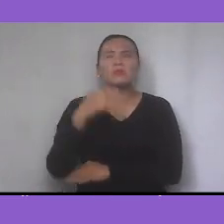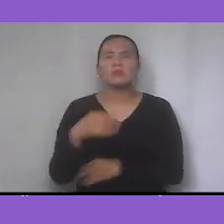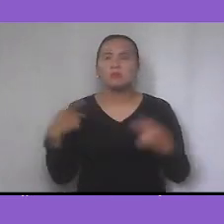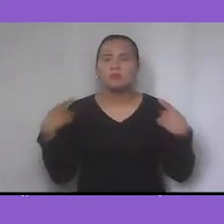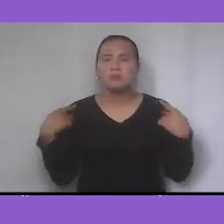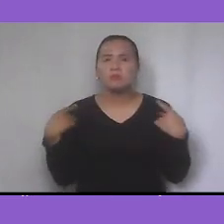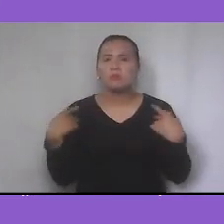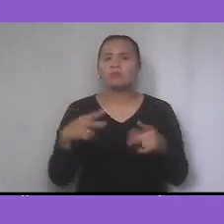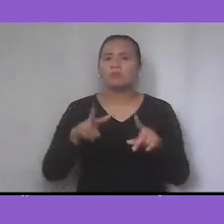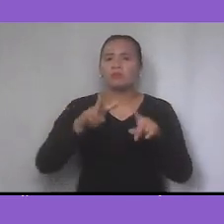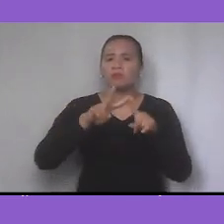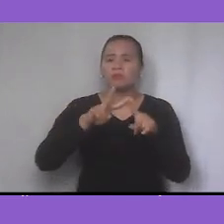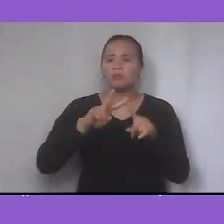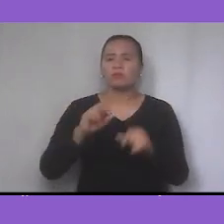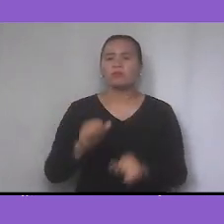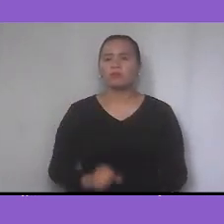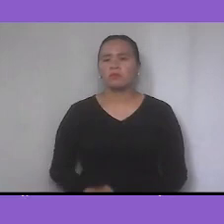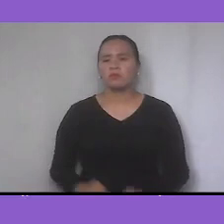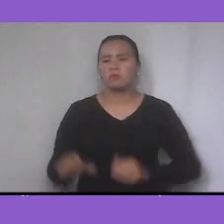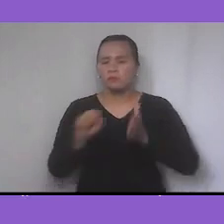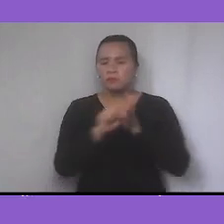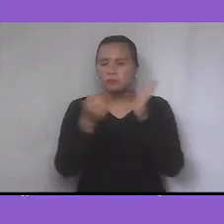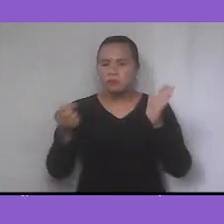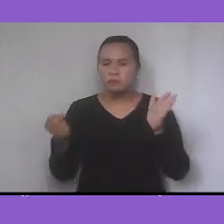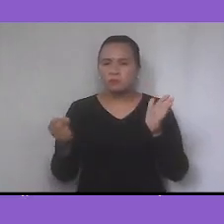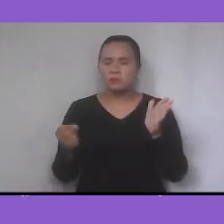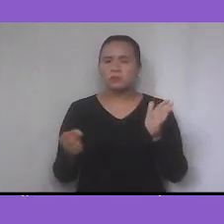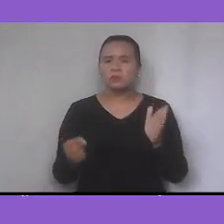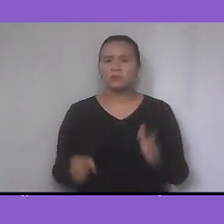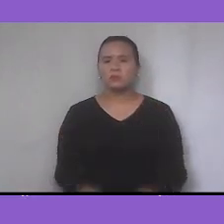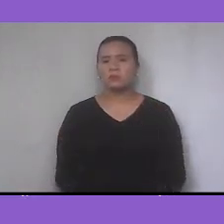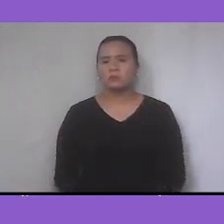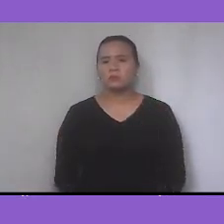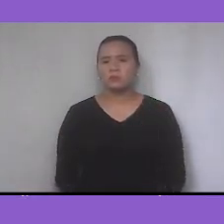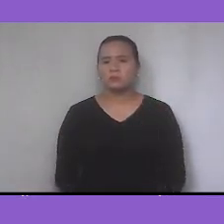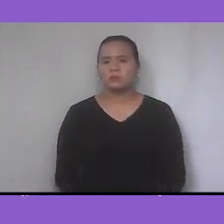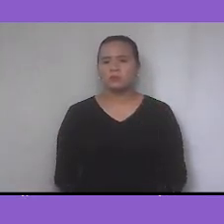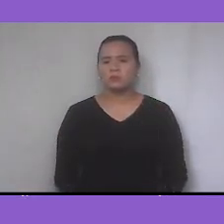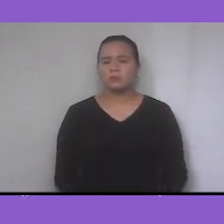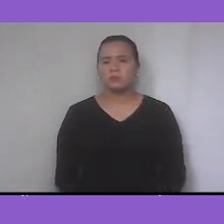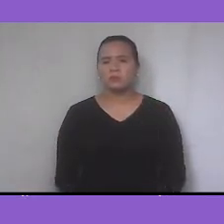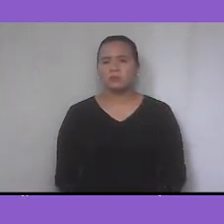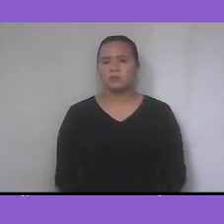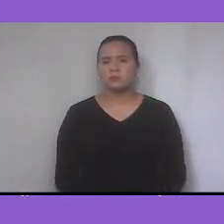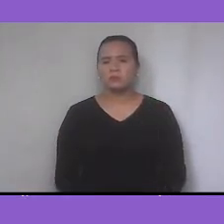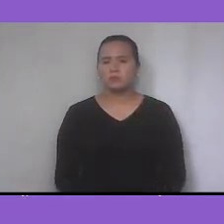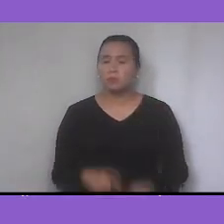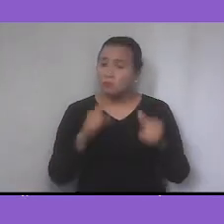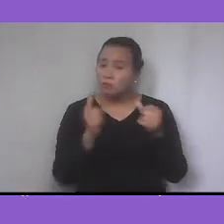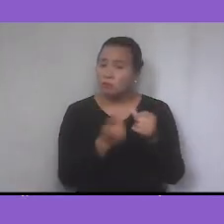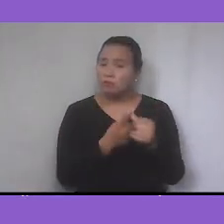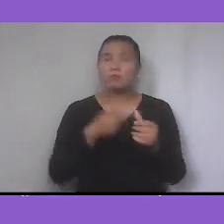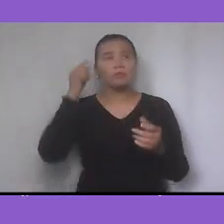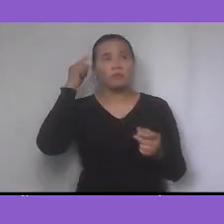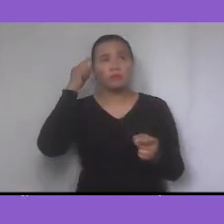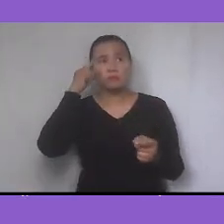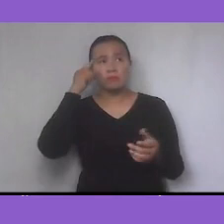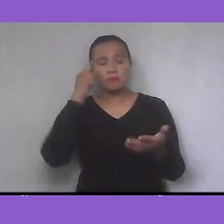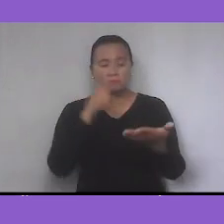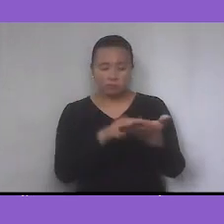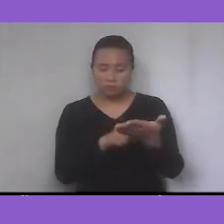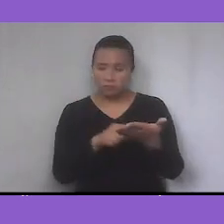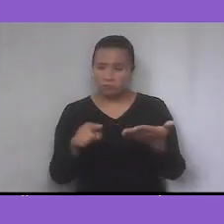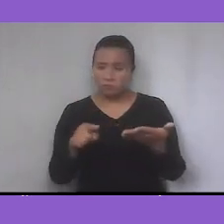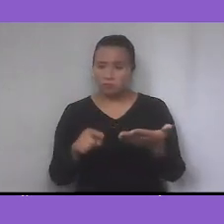Okay, so sometimes we might want them to identify that first. If we ask them, please spell the